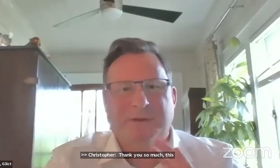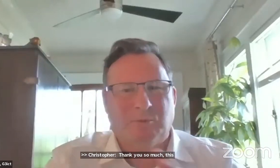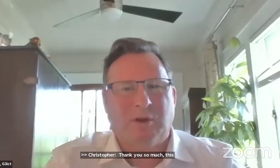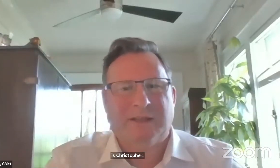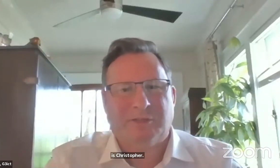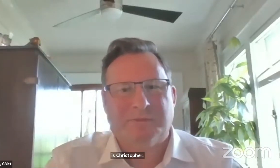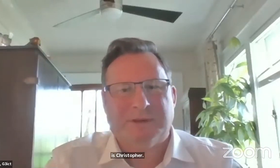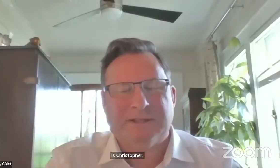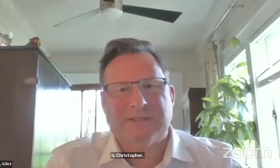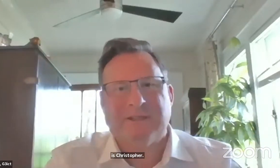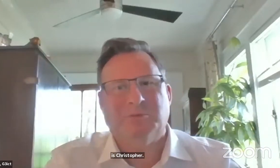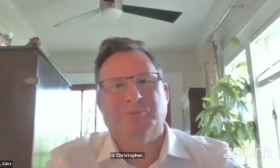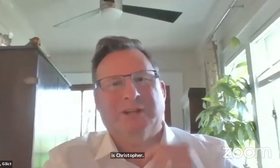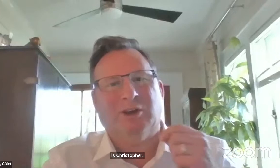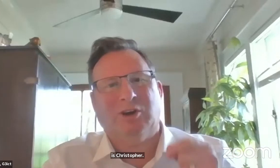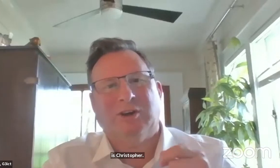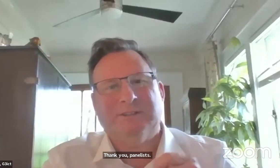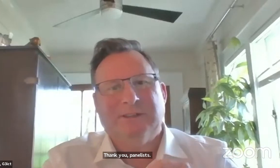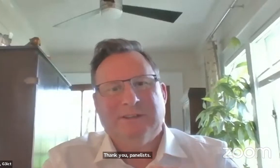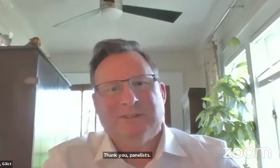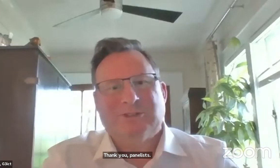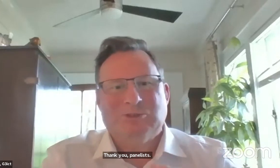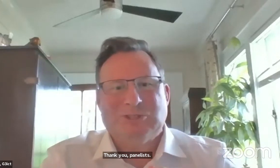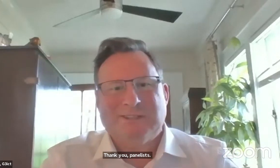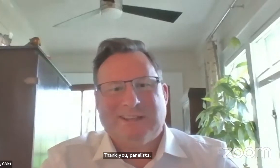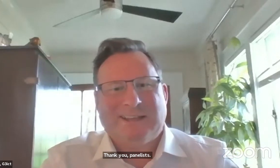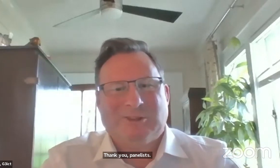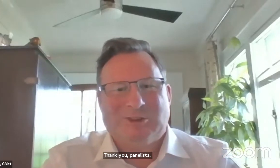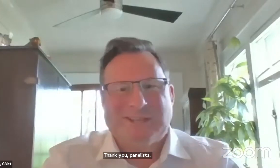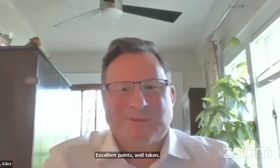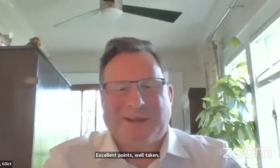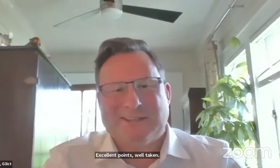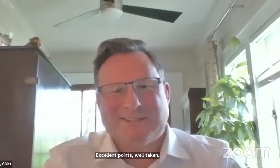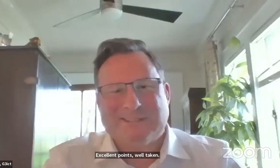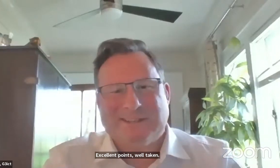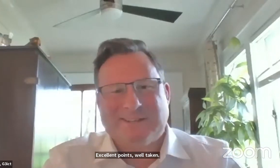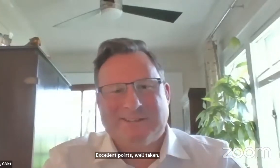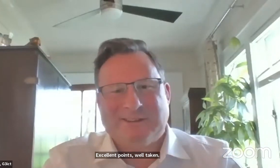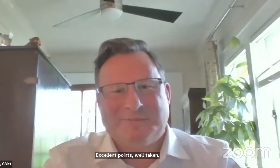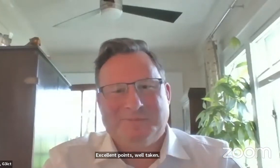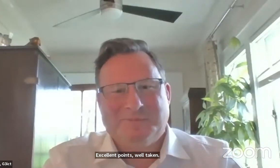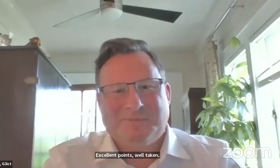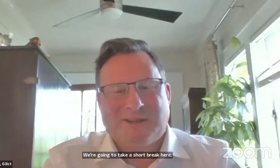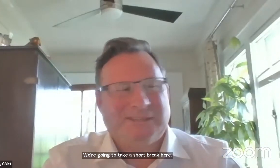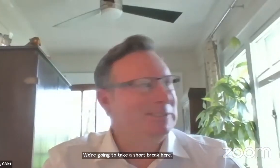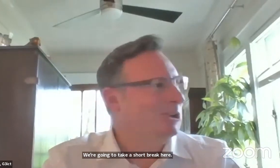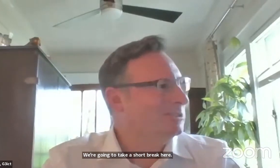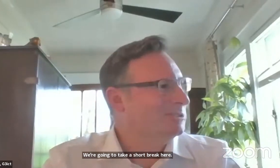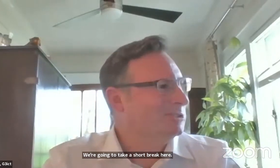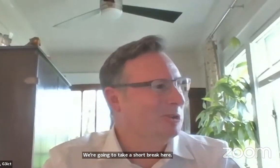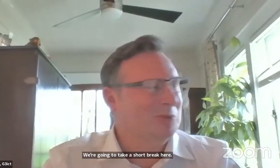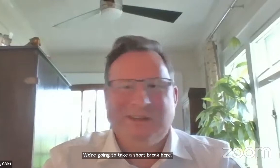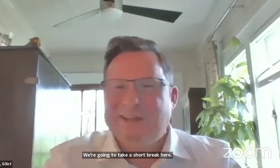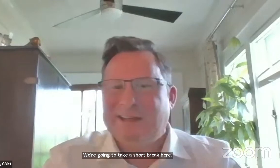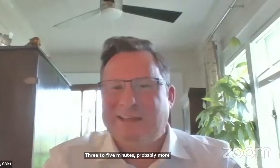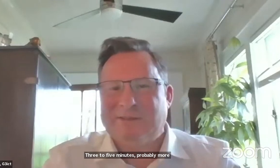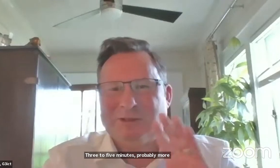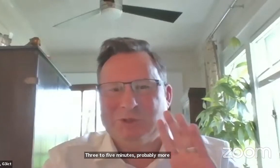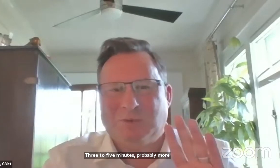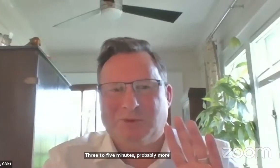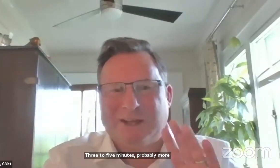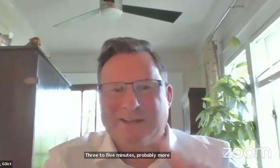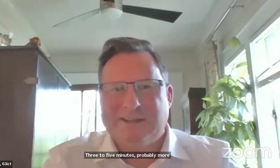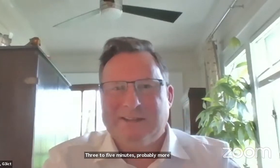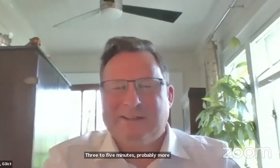minutes, probably about more like 3 minutes, and then we'll bring on Susan and our next panelist and lightning talks. So